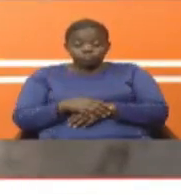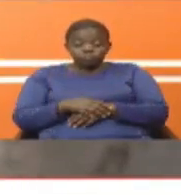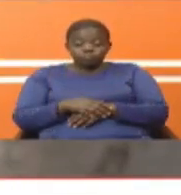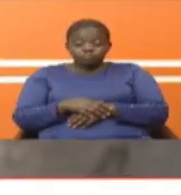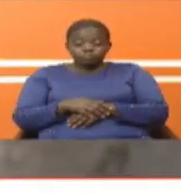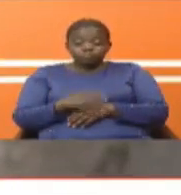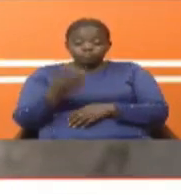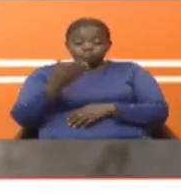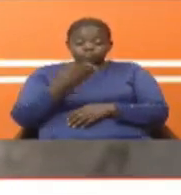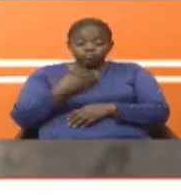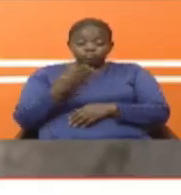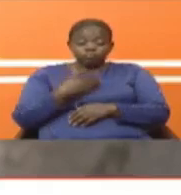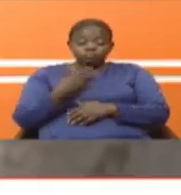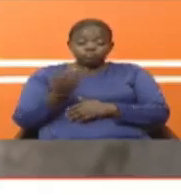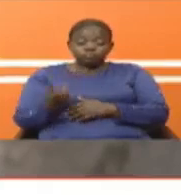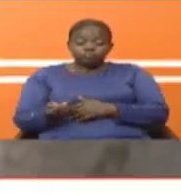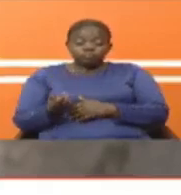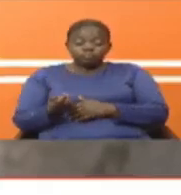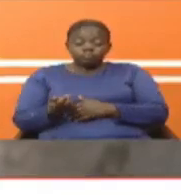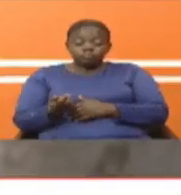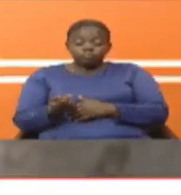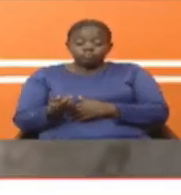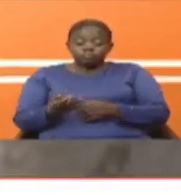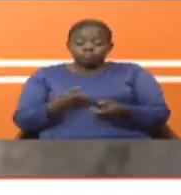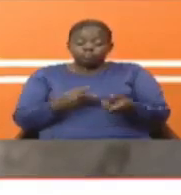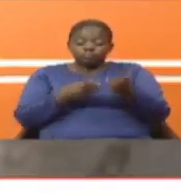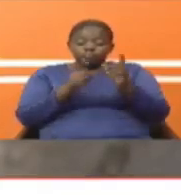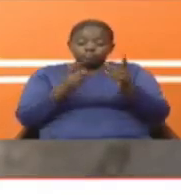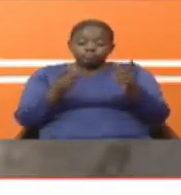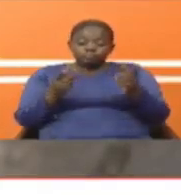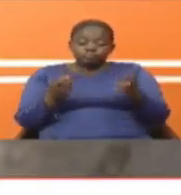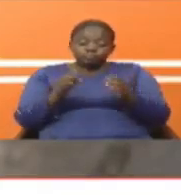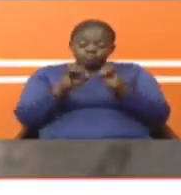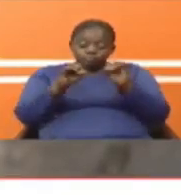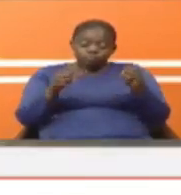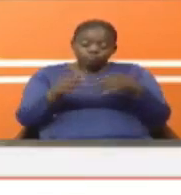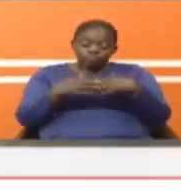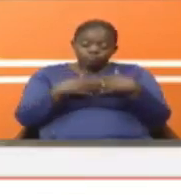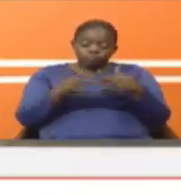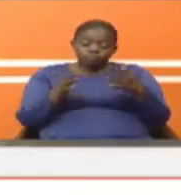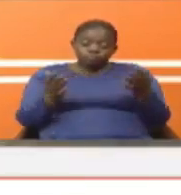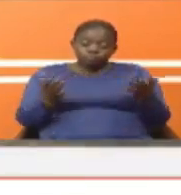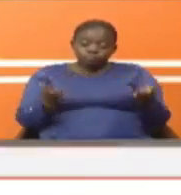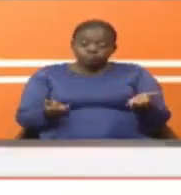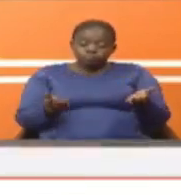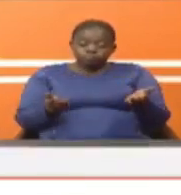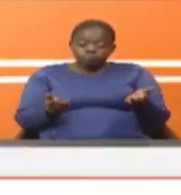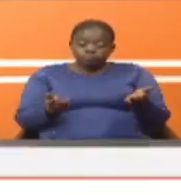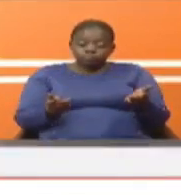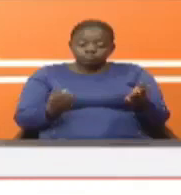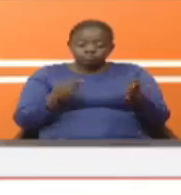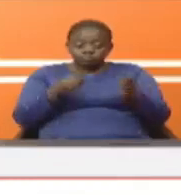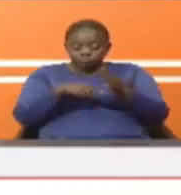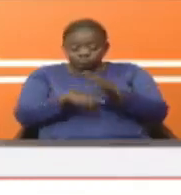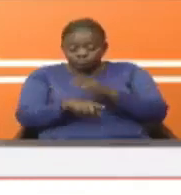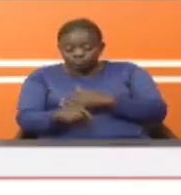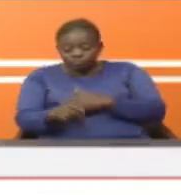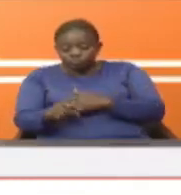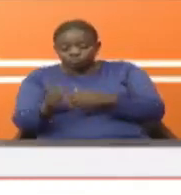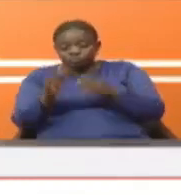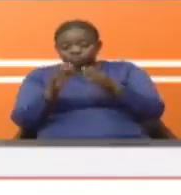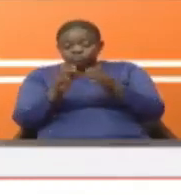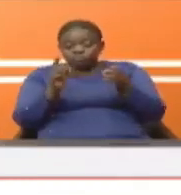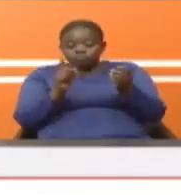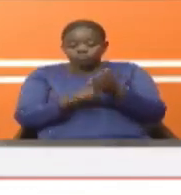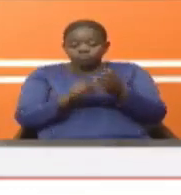they have grenades, I just opened. They went in my house and they picked